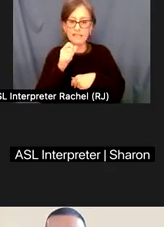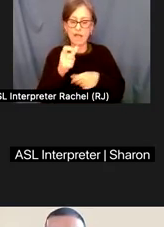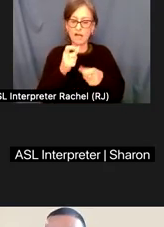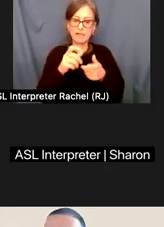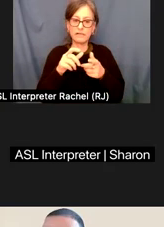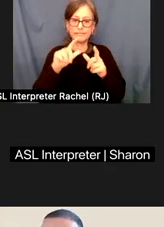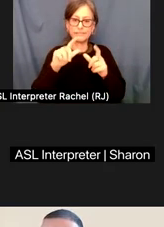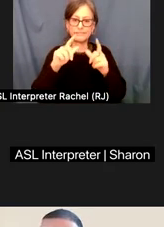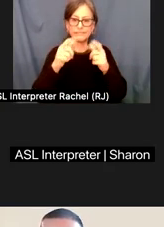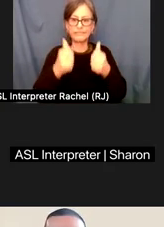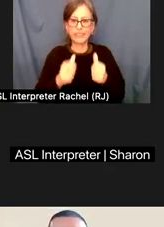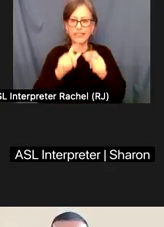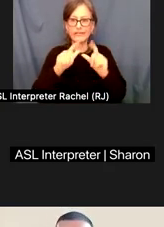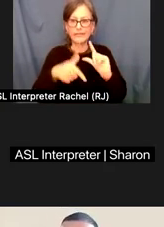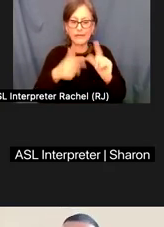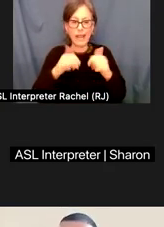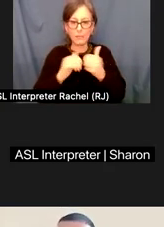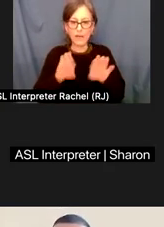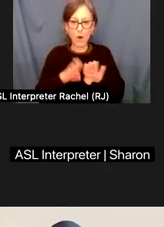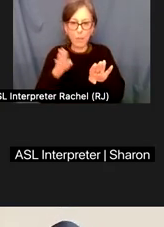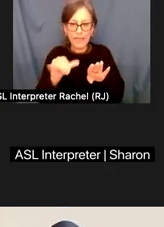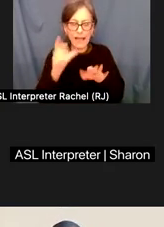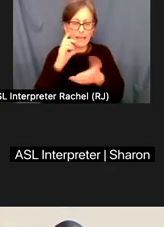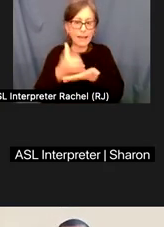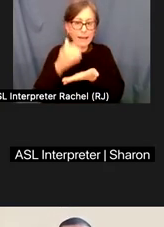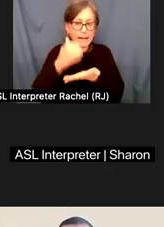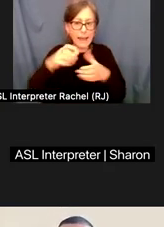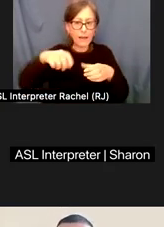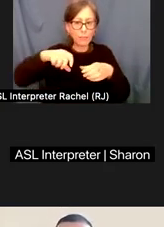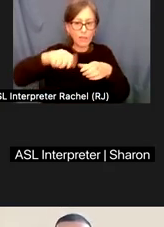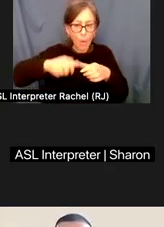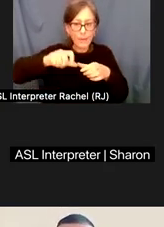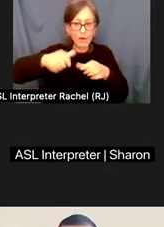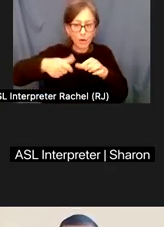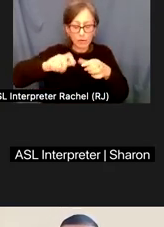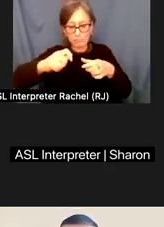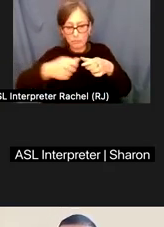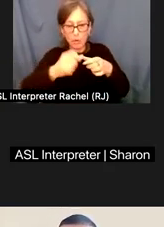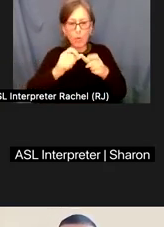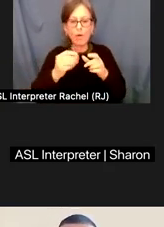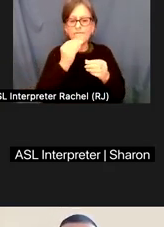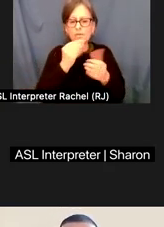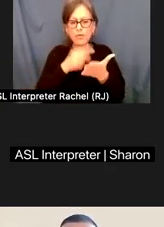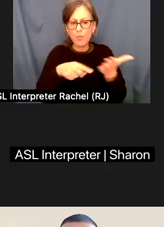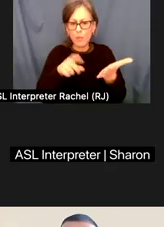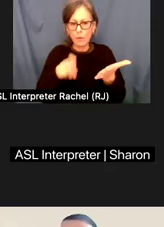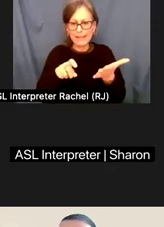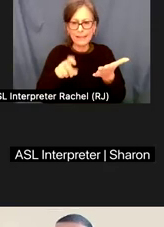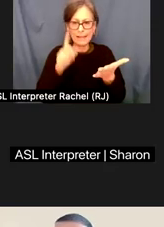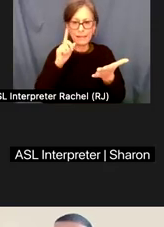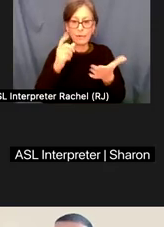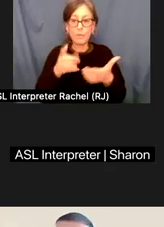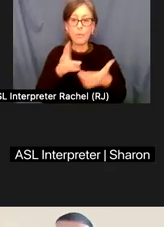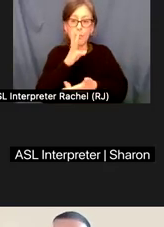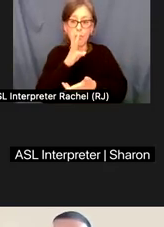going to open that food? So thinking of, can openers or, just the food supply that we need.